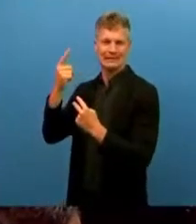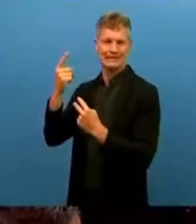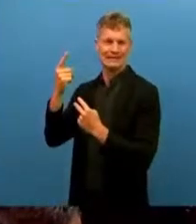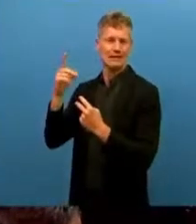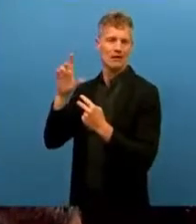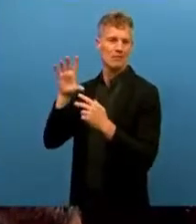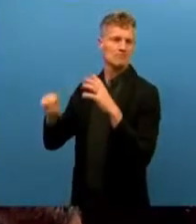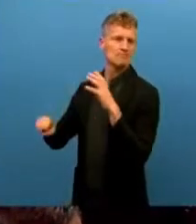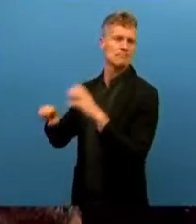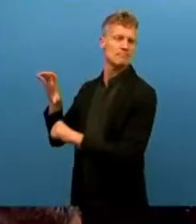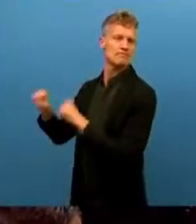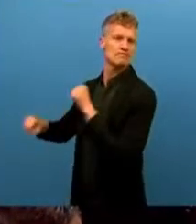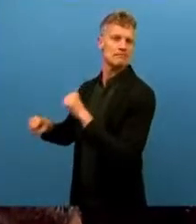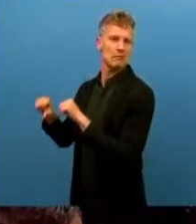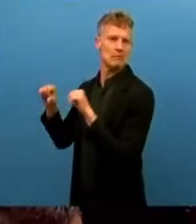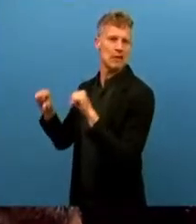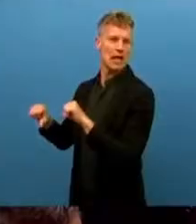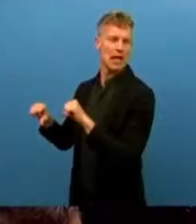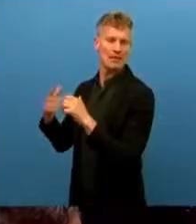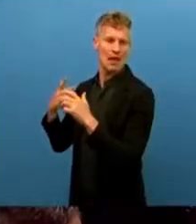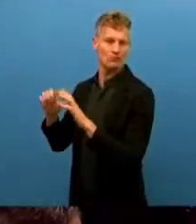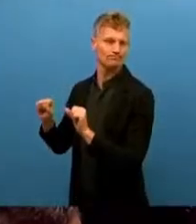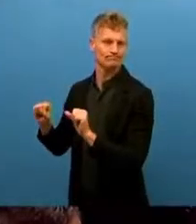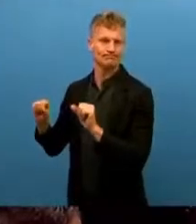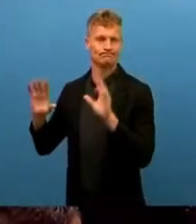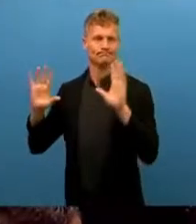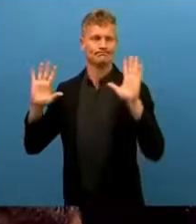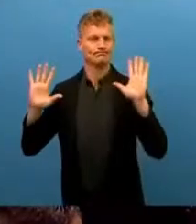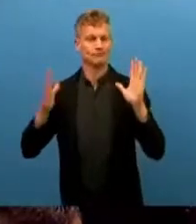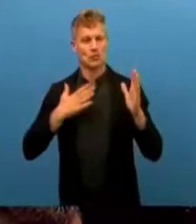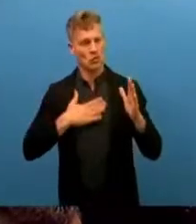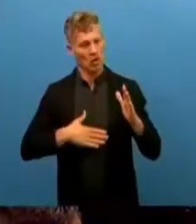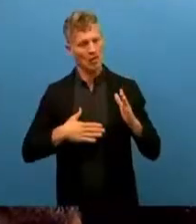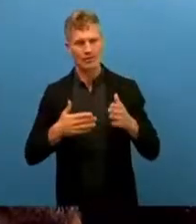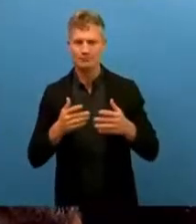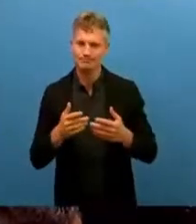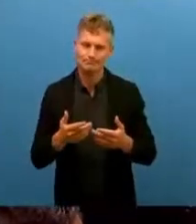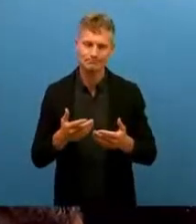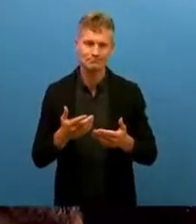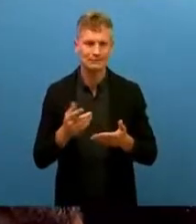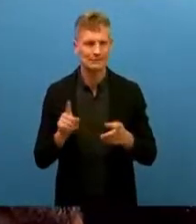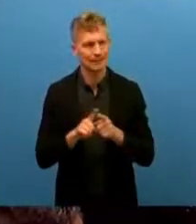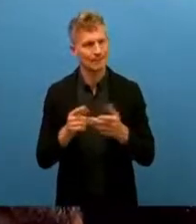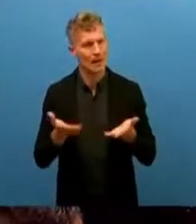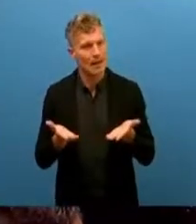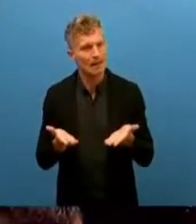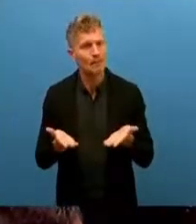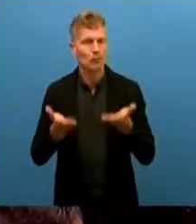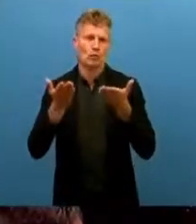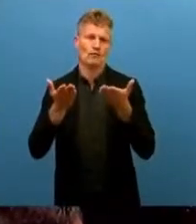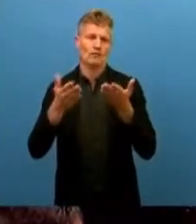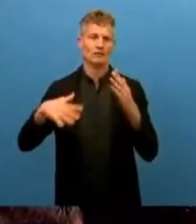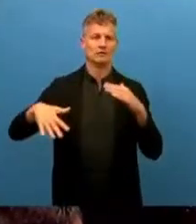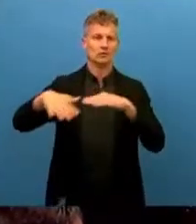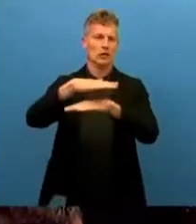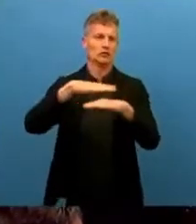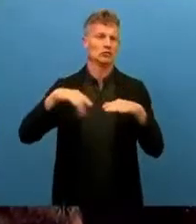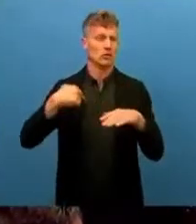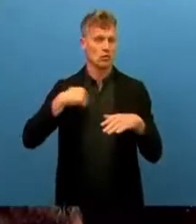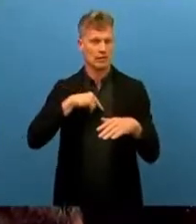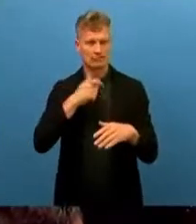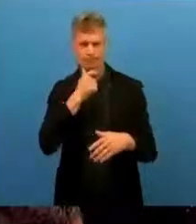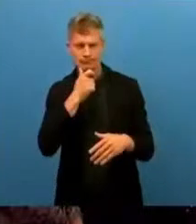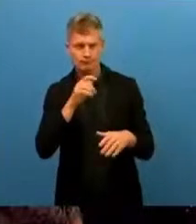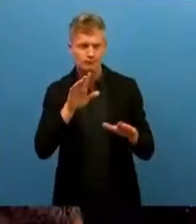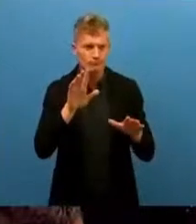committed to continue taking intentional steps to do better. We have listened with great interest to the questions and suggestions from